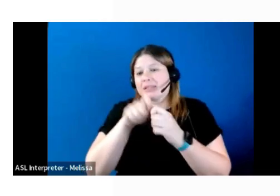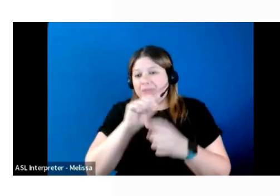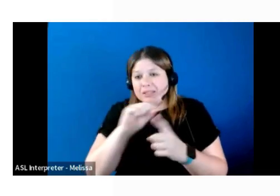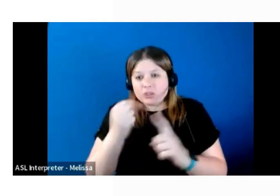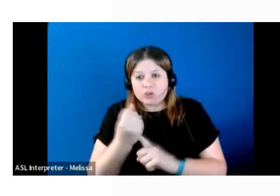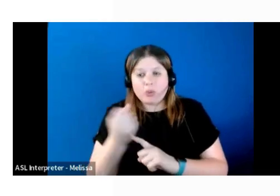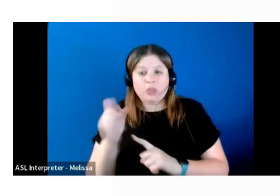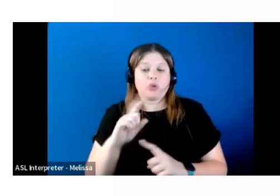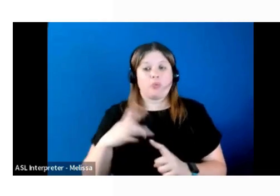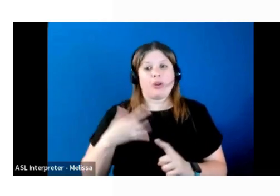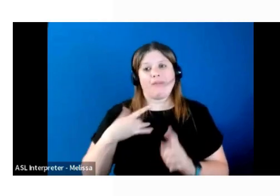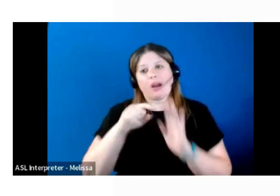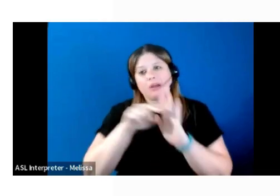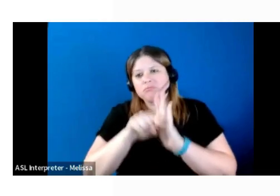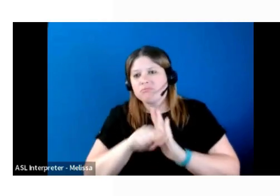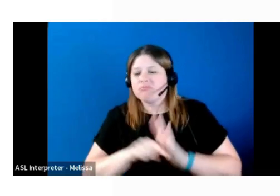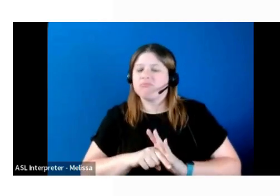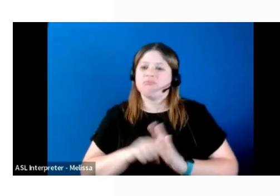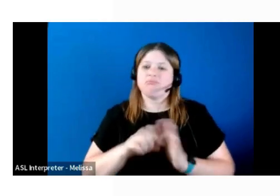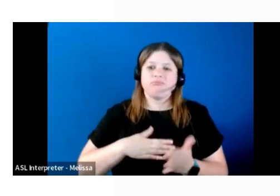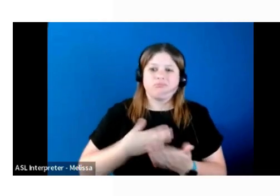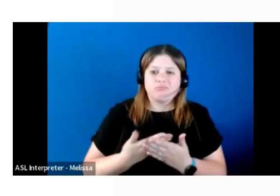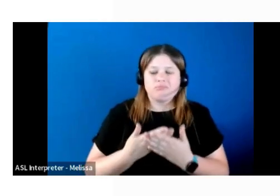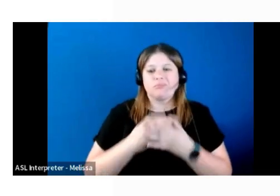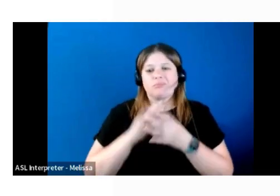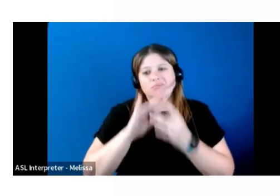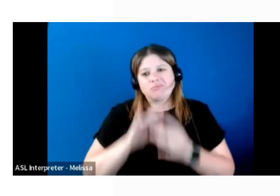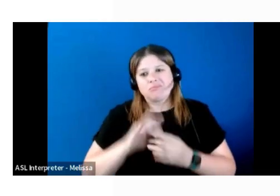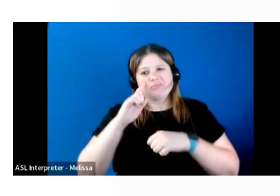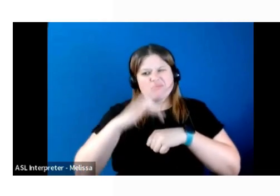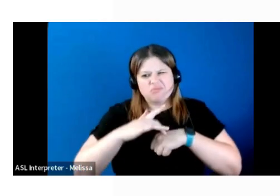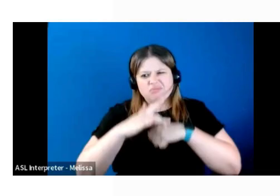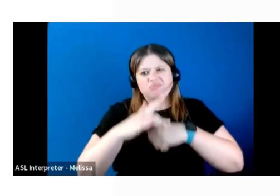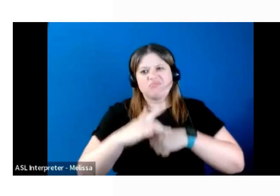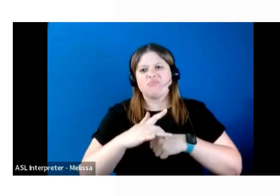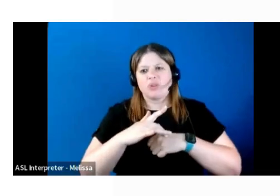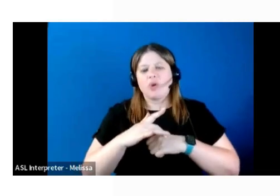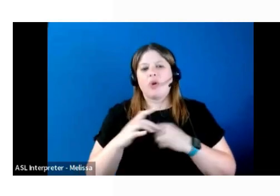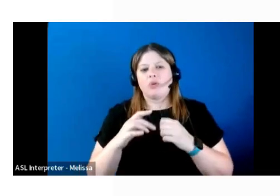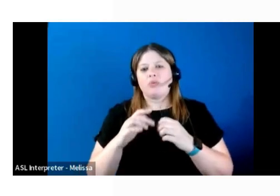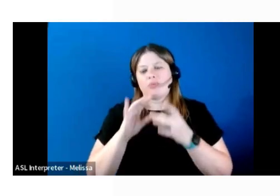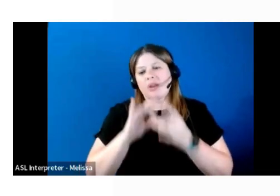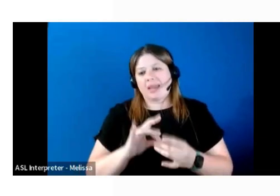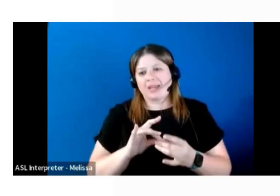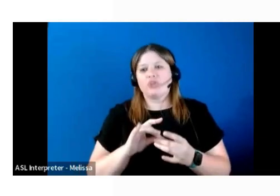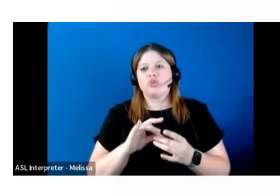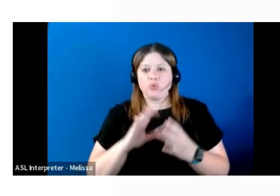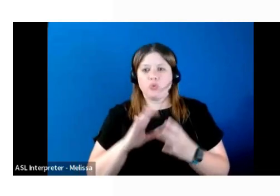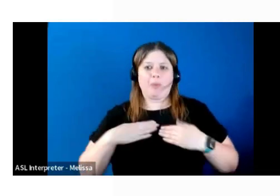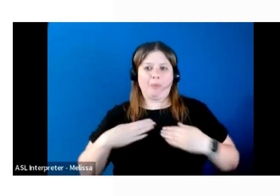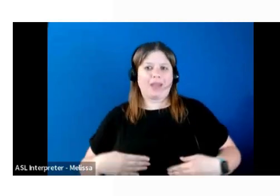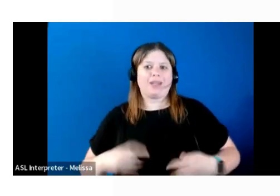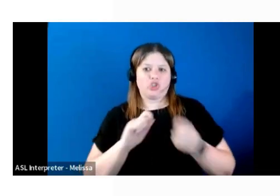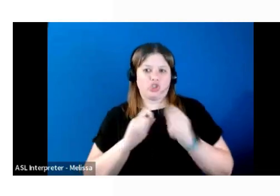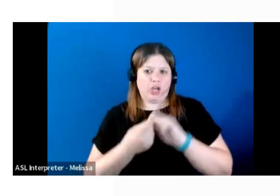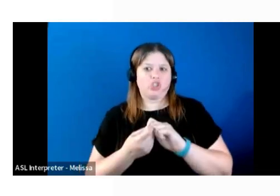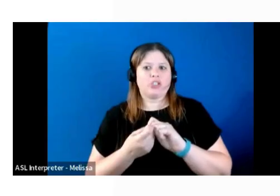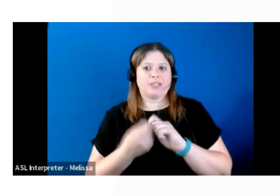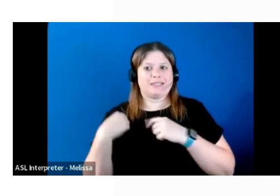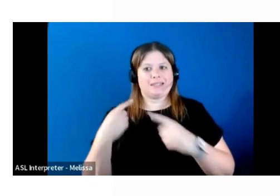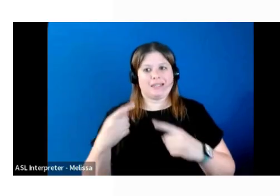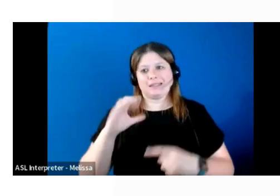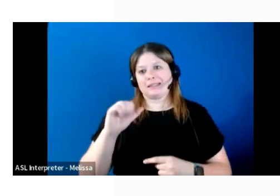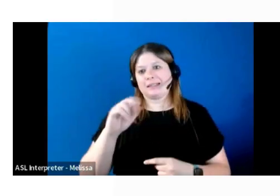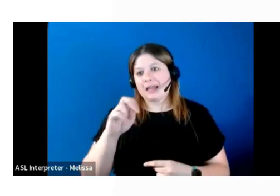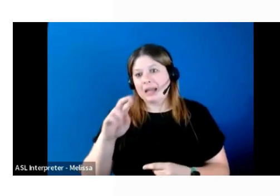felt distress about changes to your body since cancer. For example, seeing yourself in the mirror,